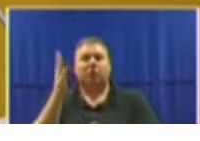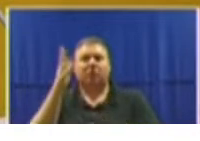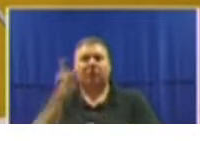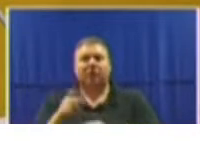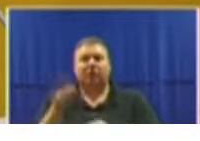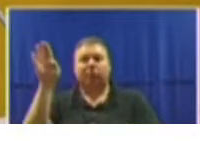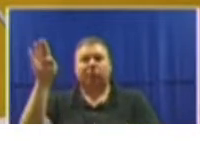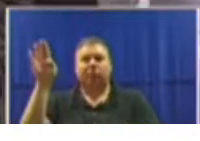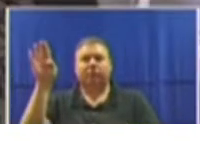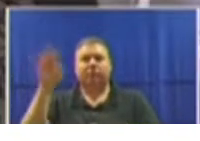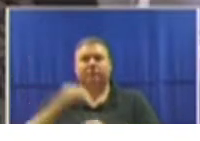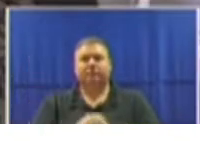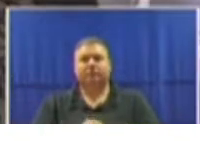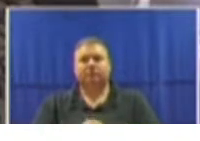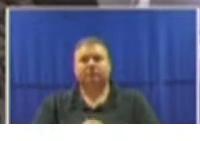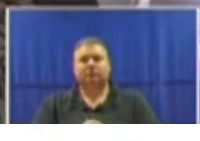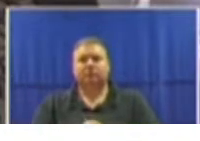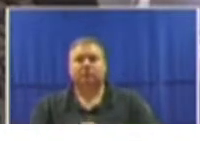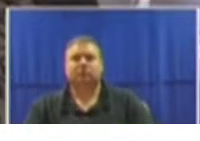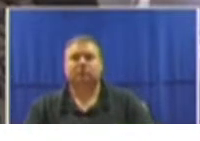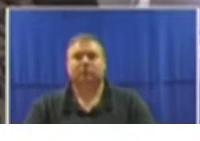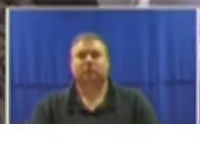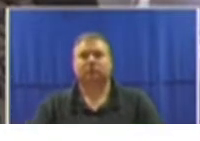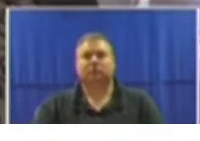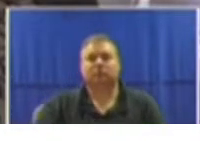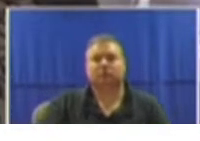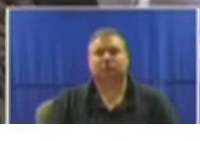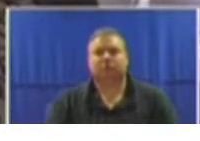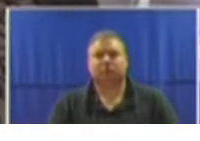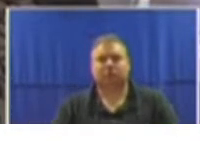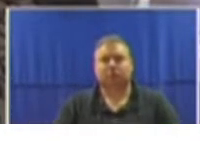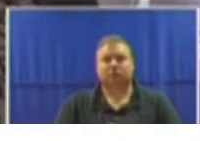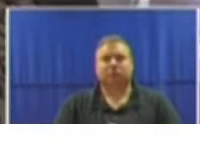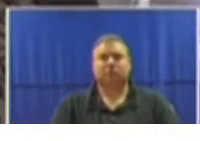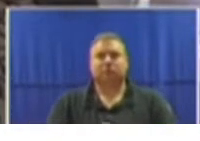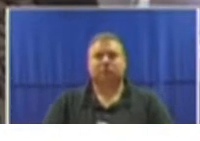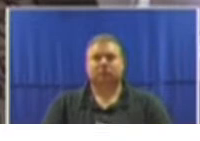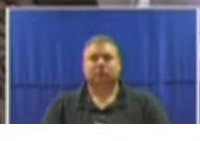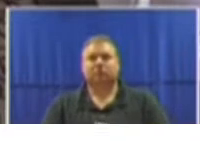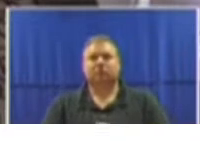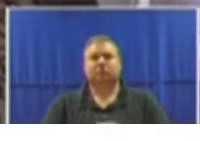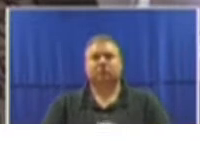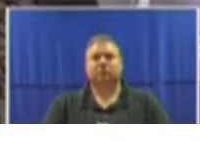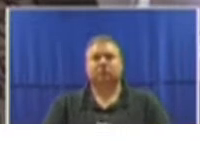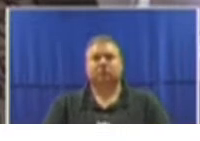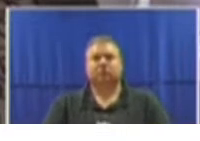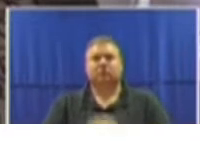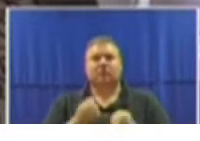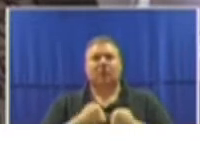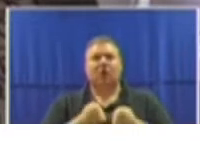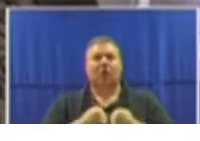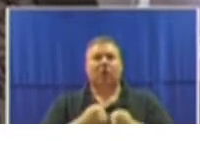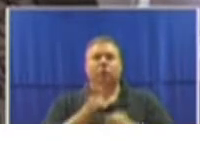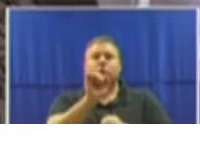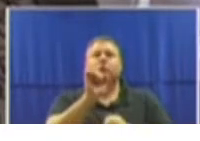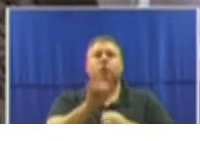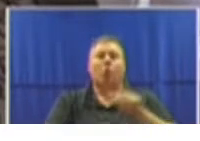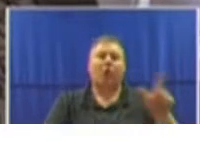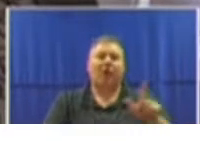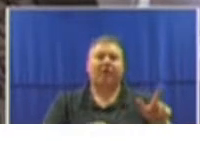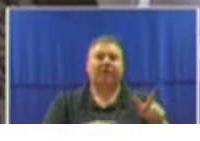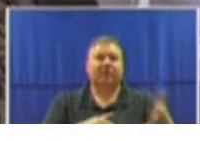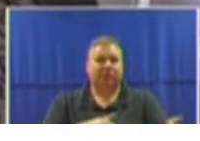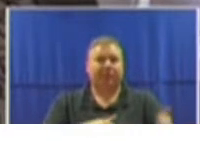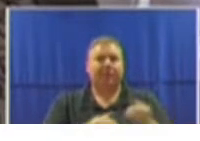order? On a point of order, Speaker. Where are you? Point of order? On your left, Speaker. To my